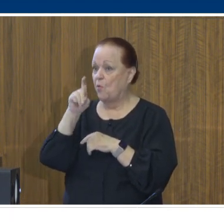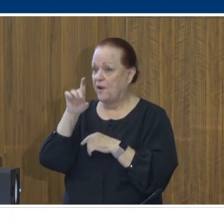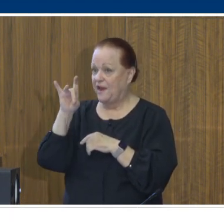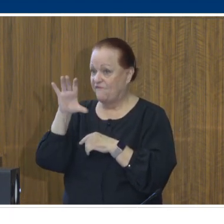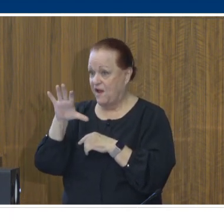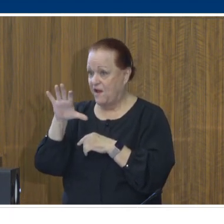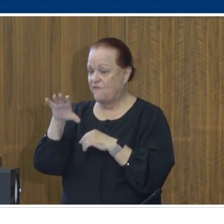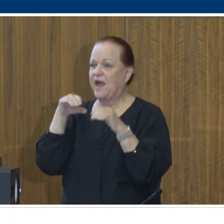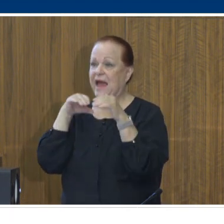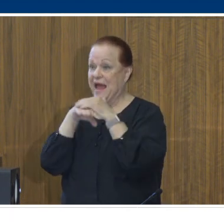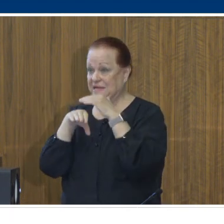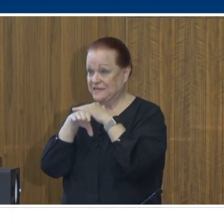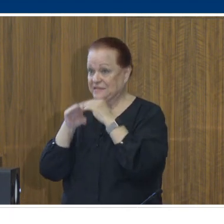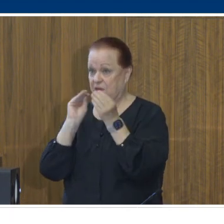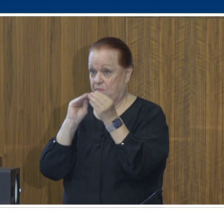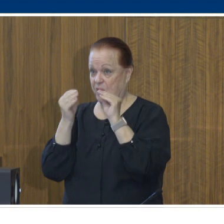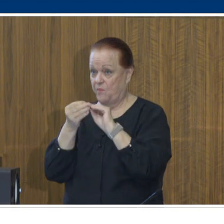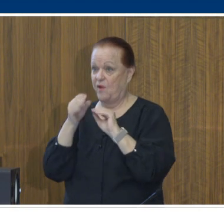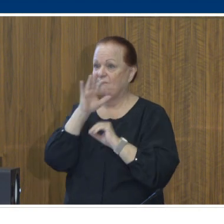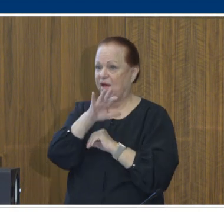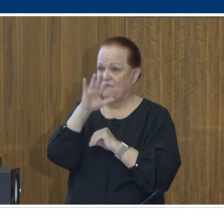844-291-4185, access code